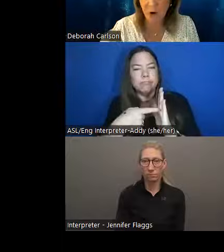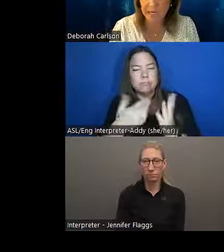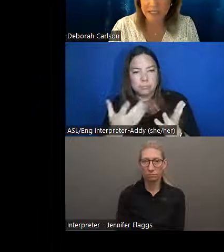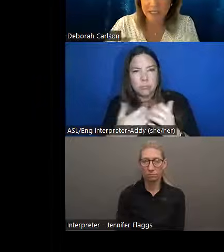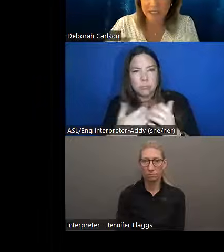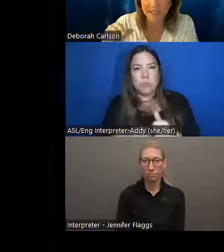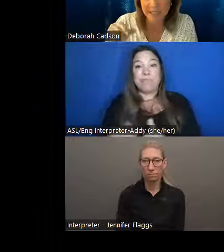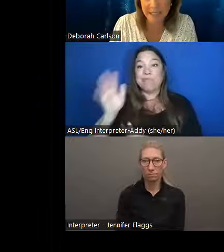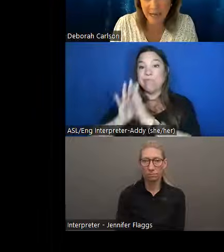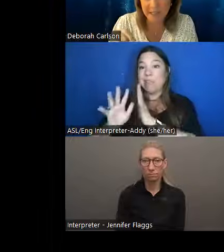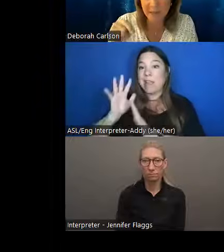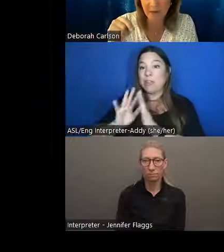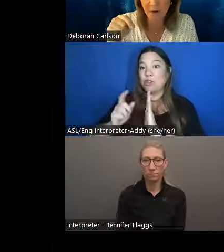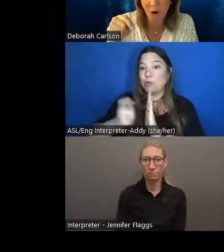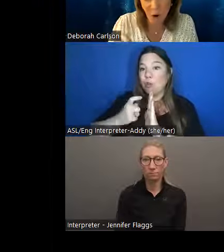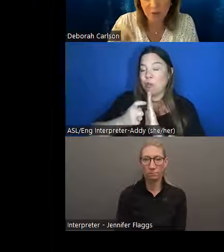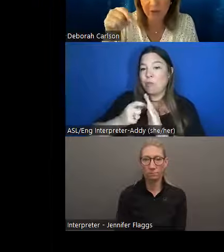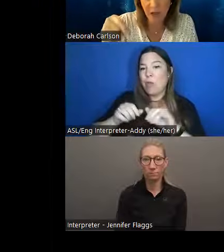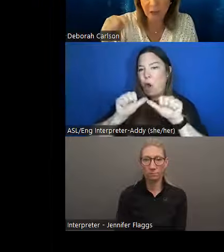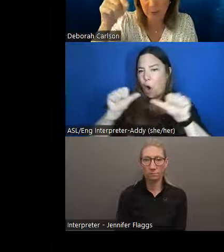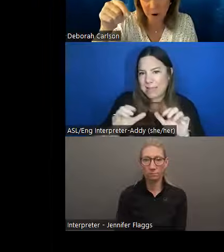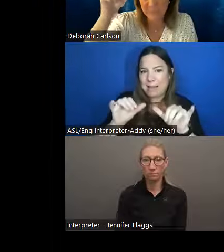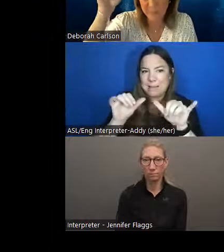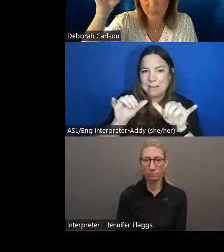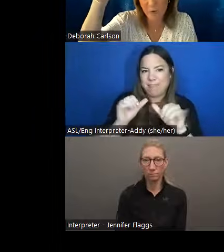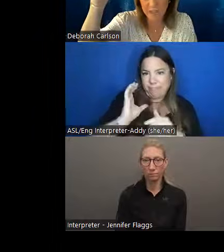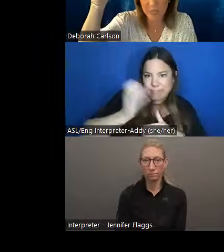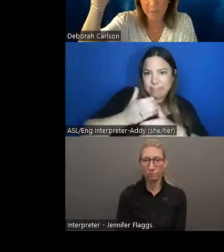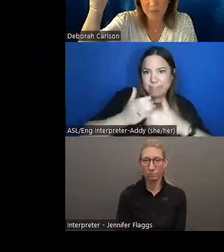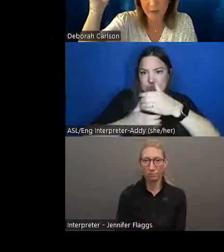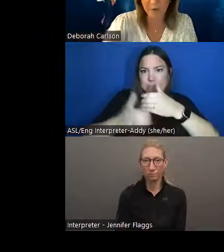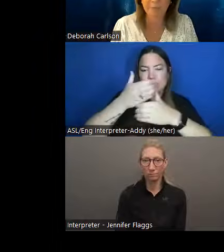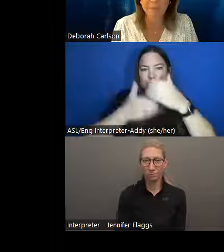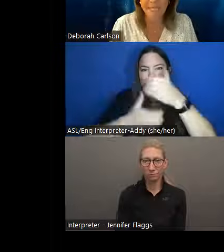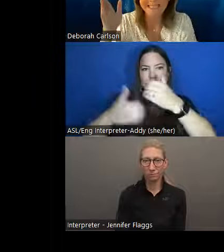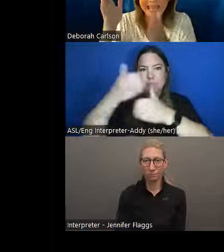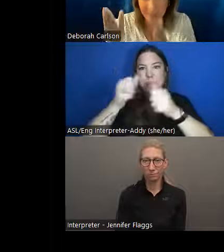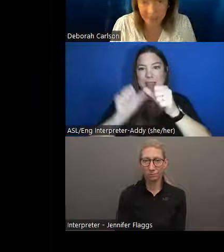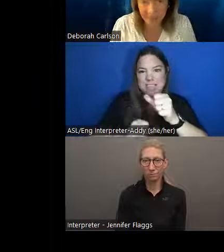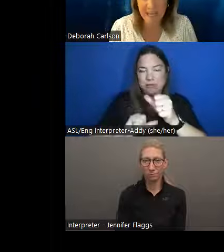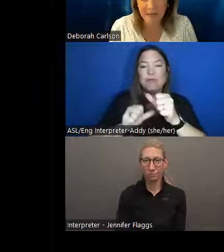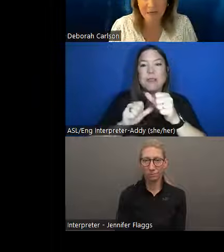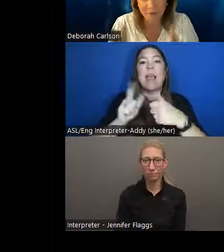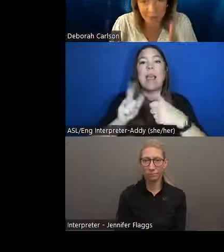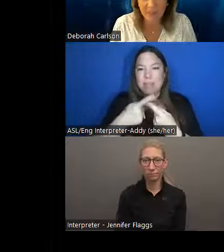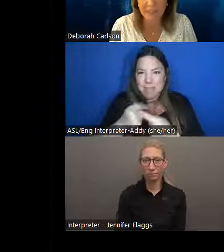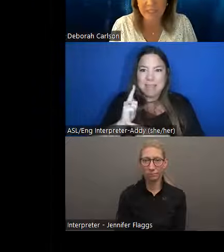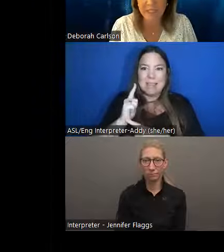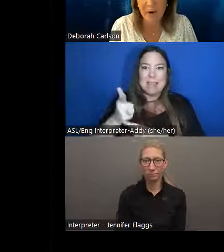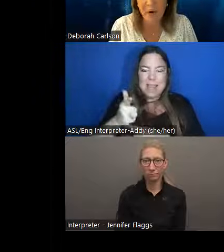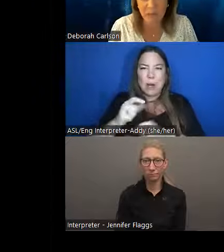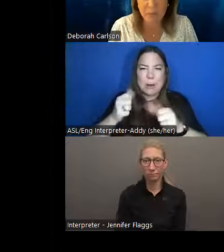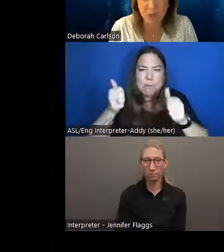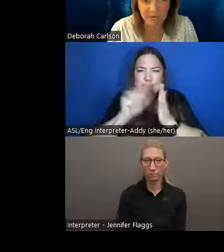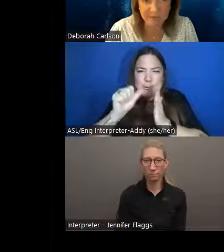ancient architects stacked all of the column drums, one on top of the other, in place, and then fluted the